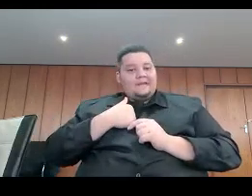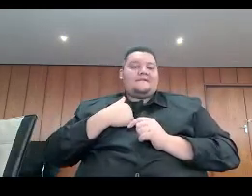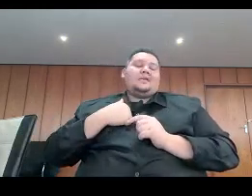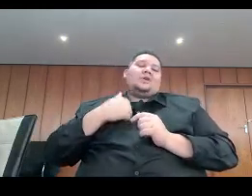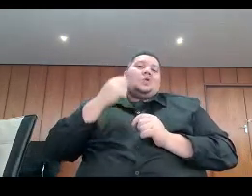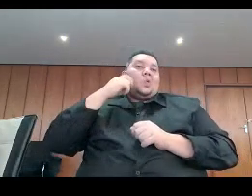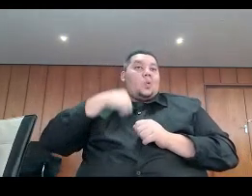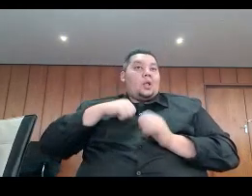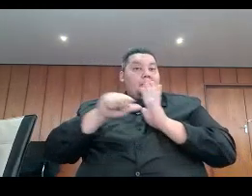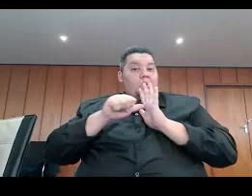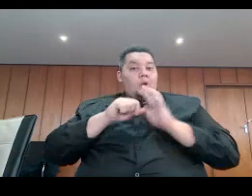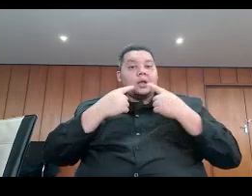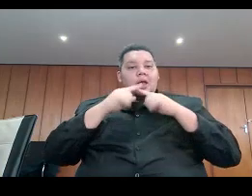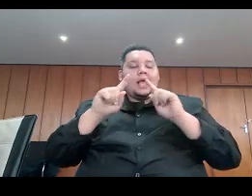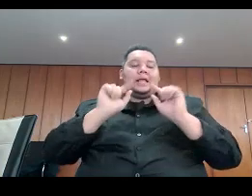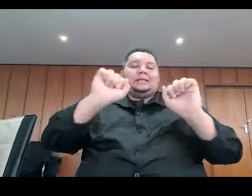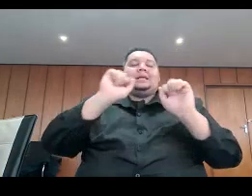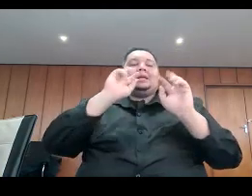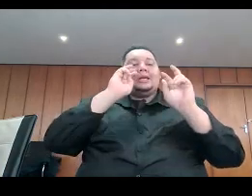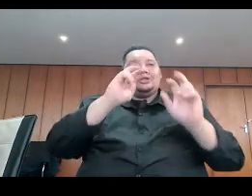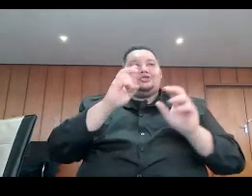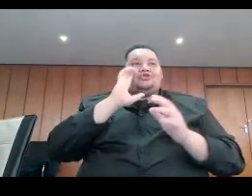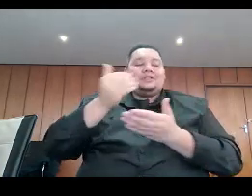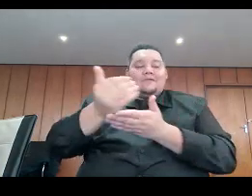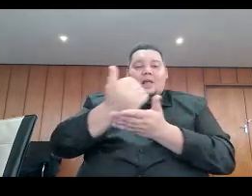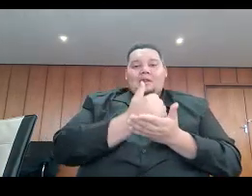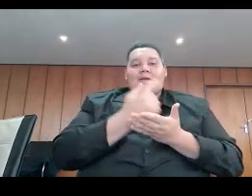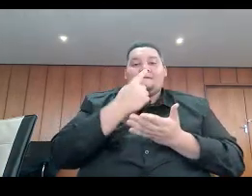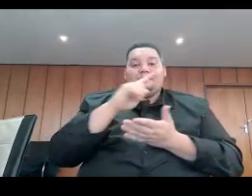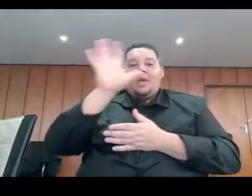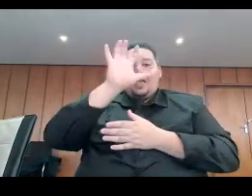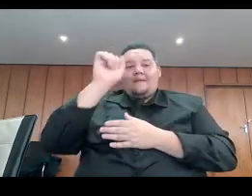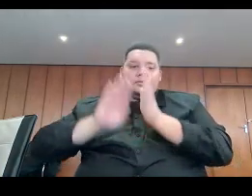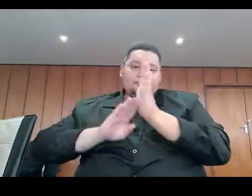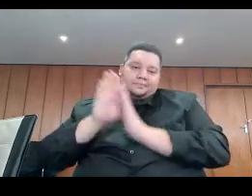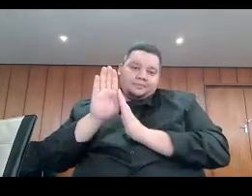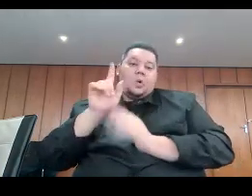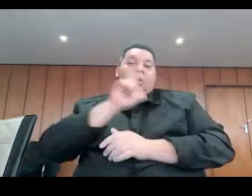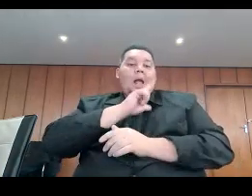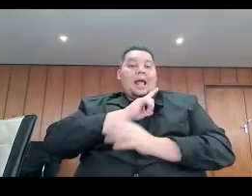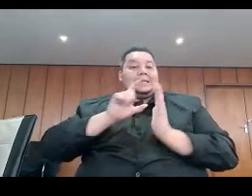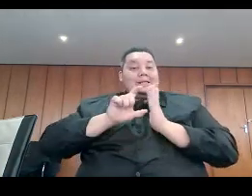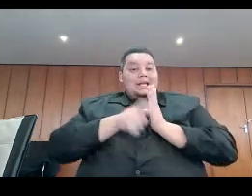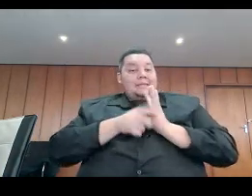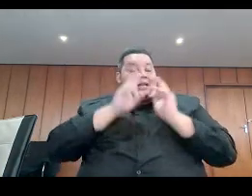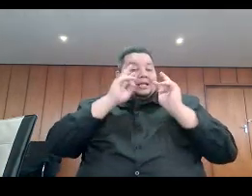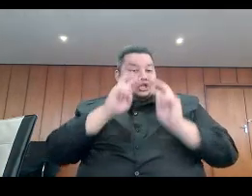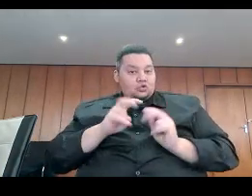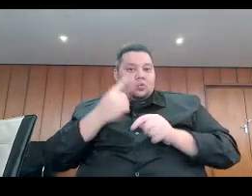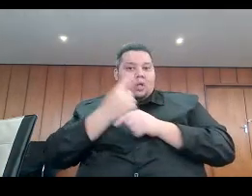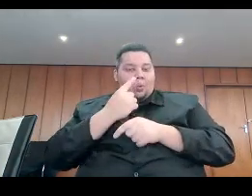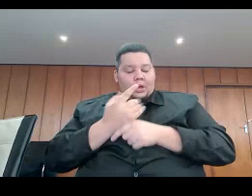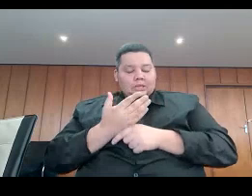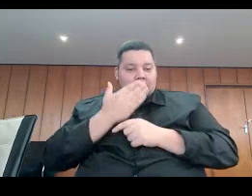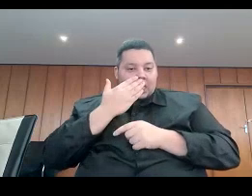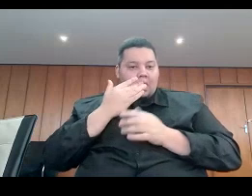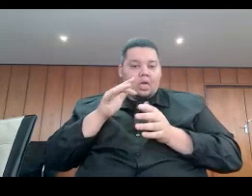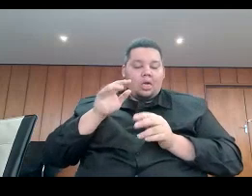excellence. Disability research has been on the margins, just like people with disabilities have